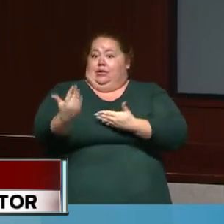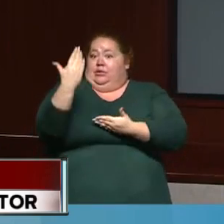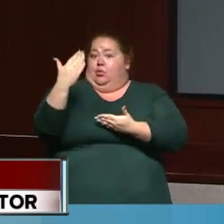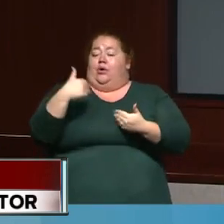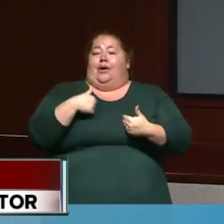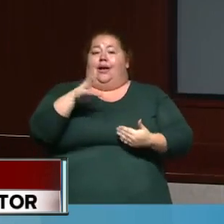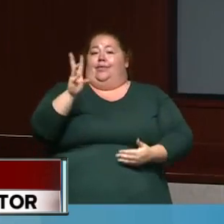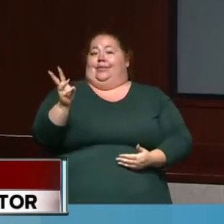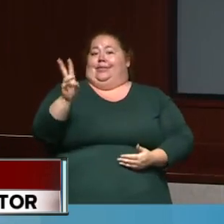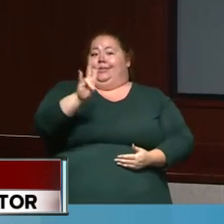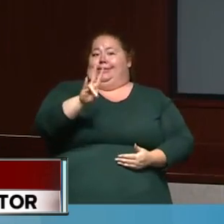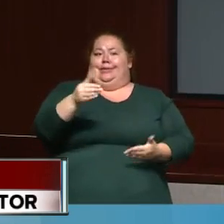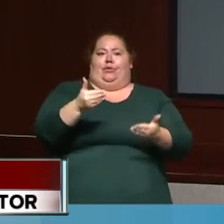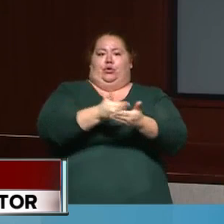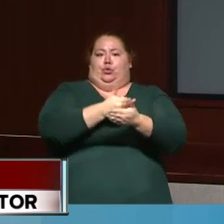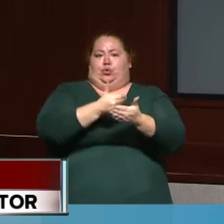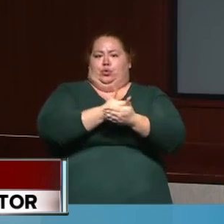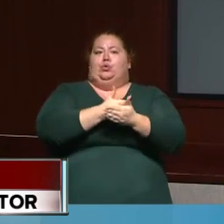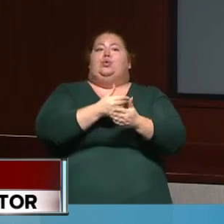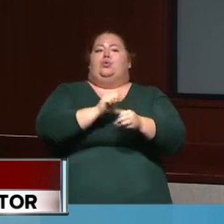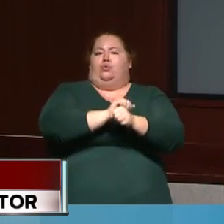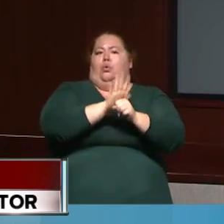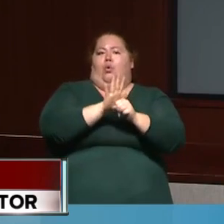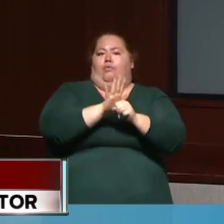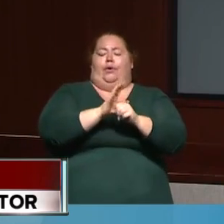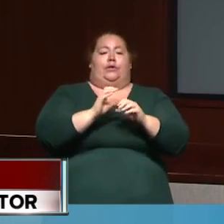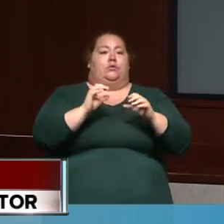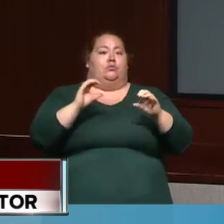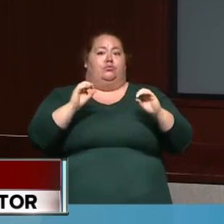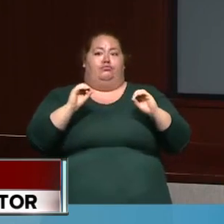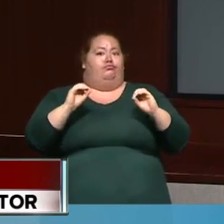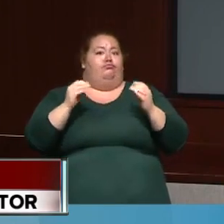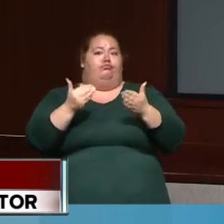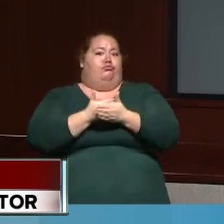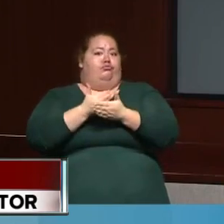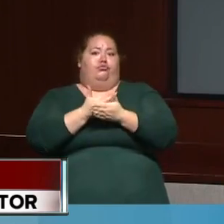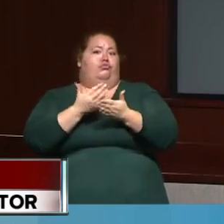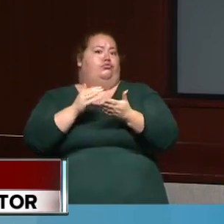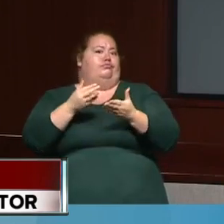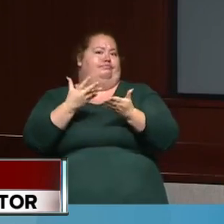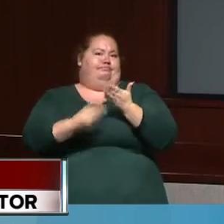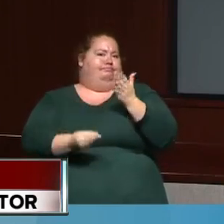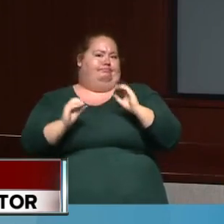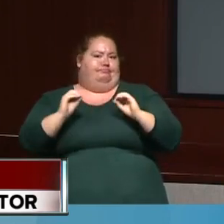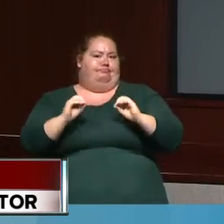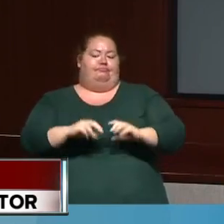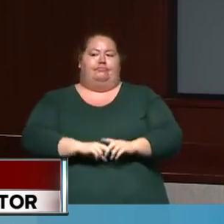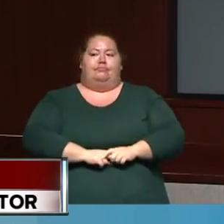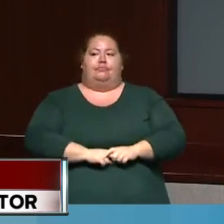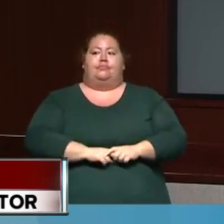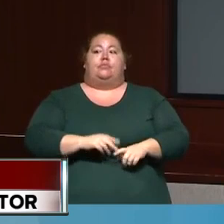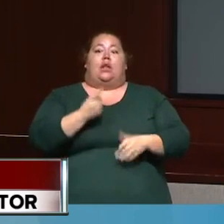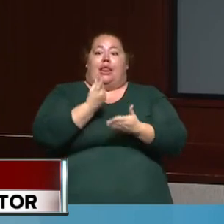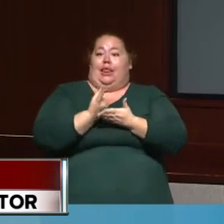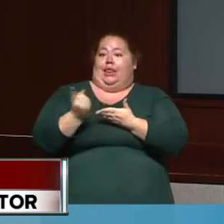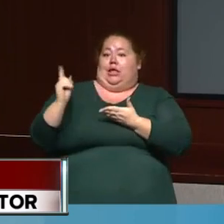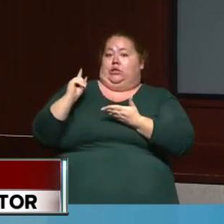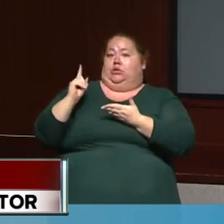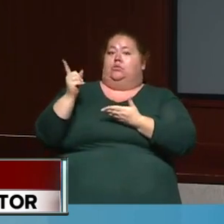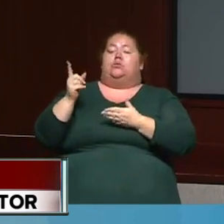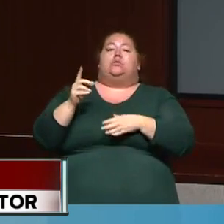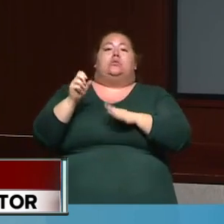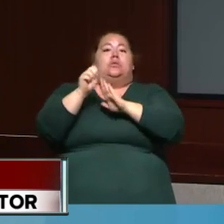new cases and no new deaths. While the health equity metric that was released by the state last week,